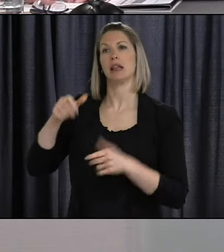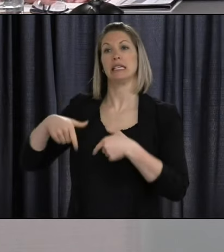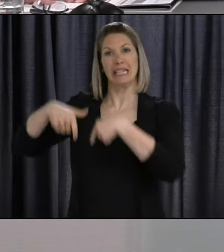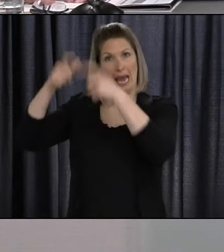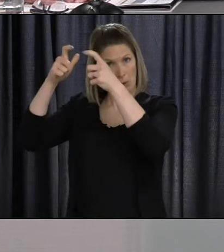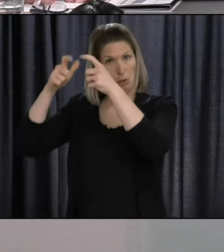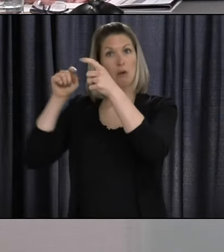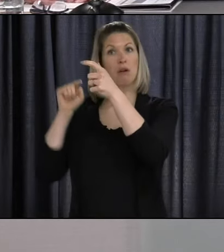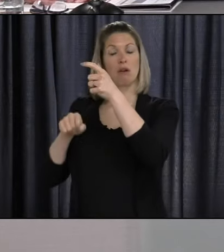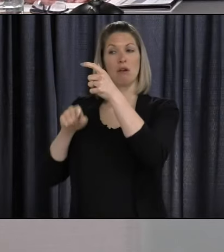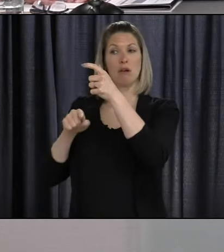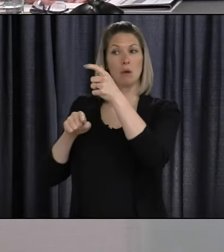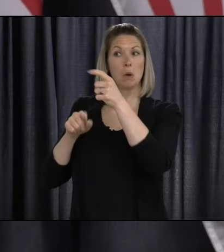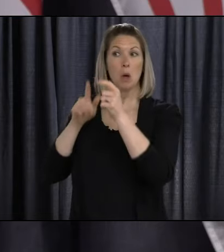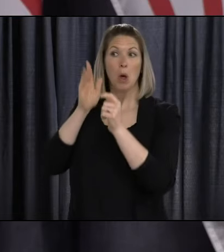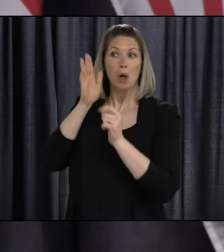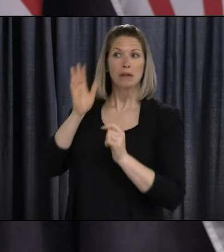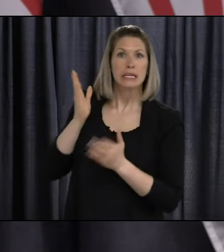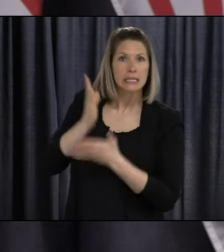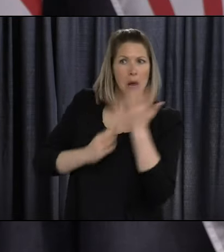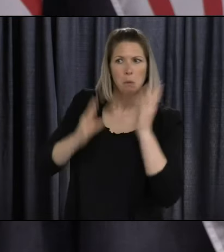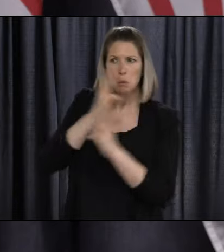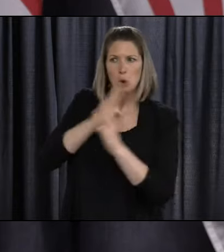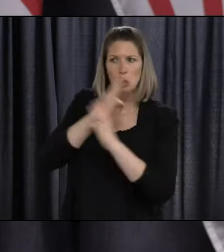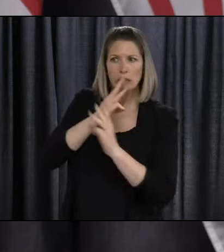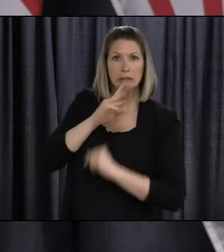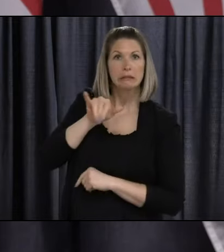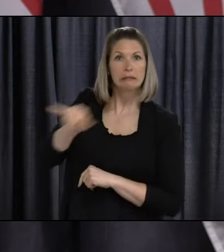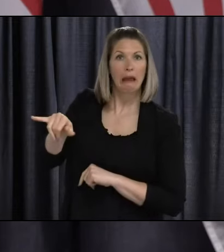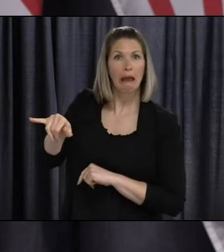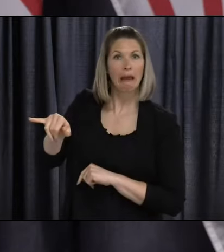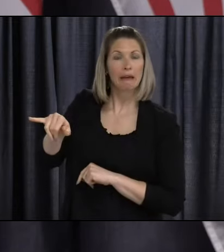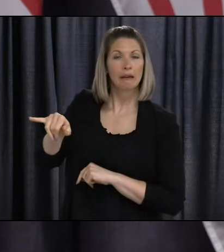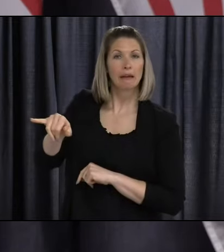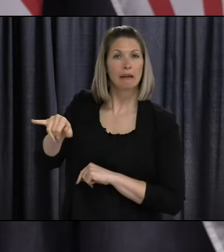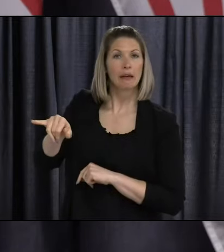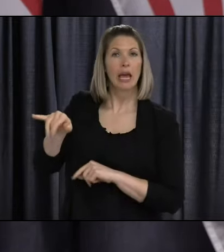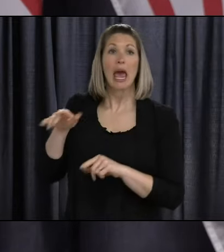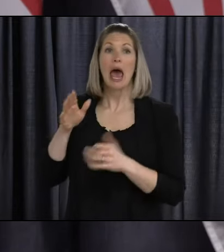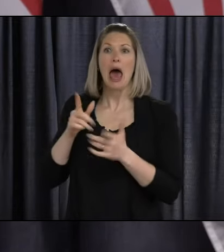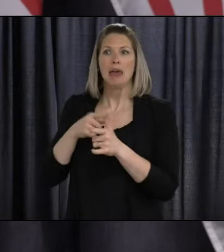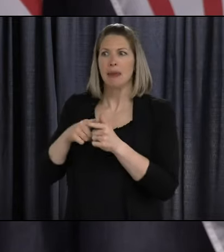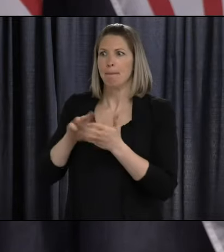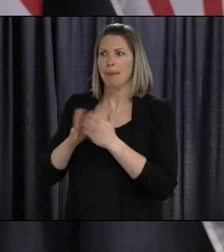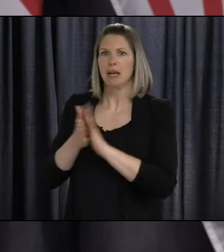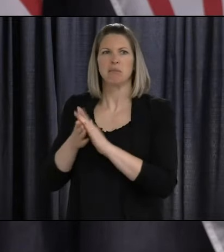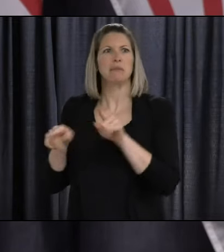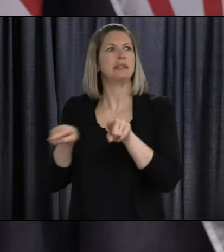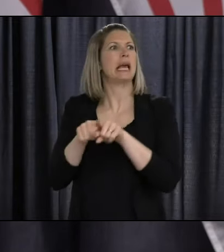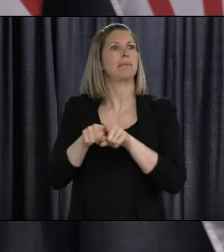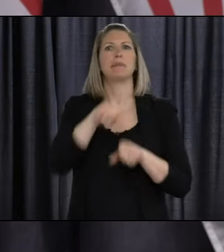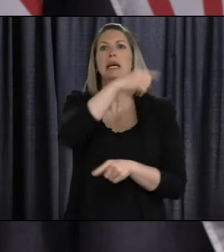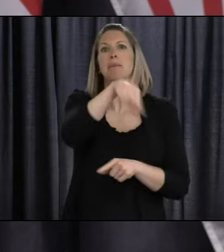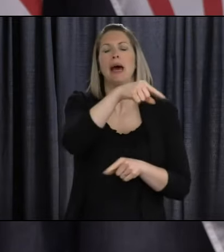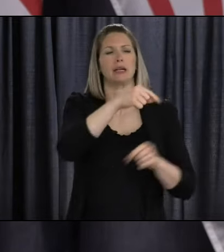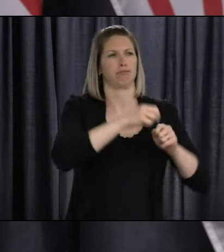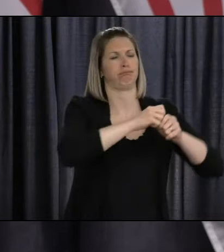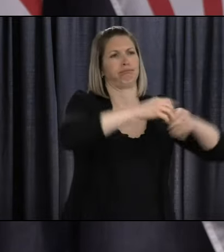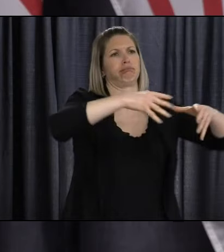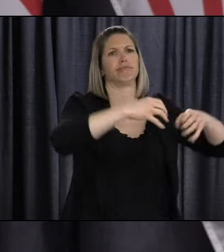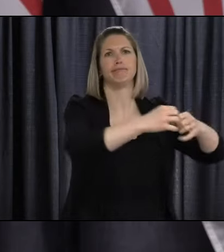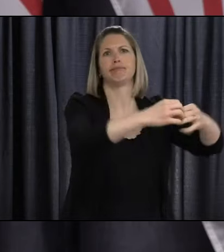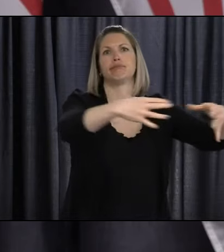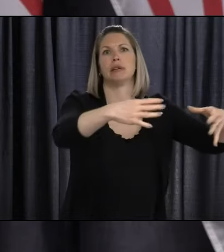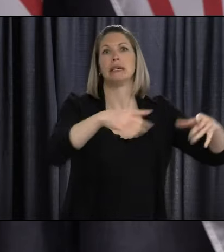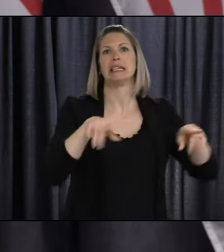Canada? So I think we have to remember that if we are if anyone is significantly